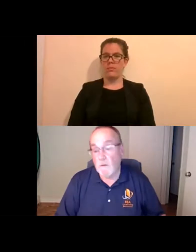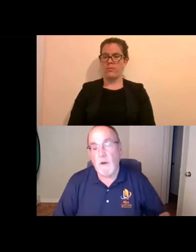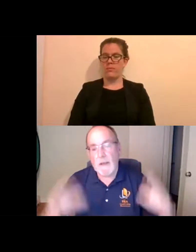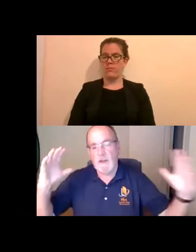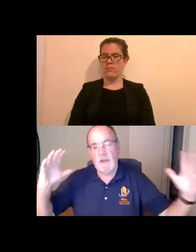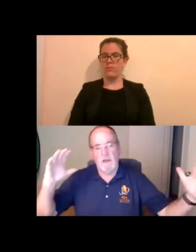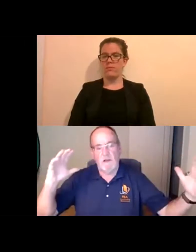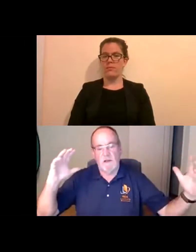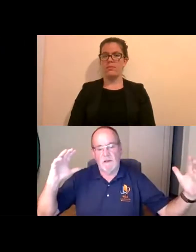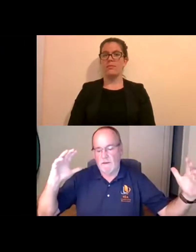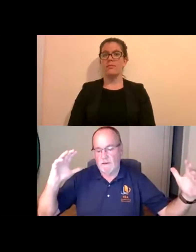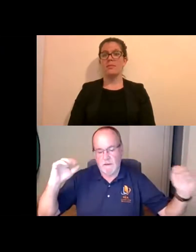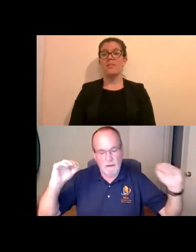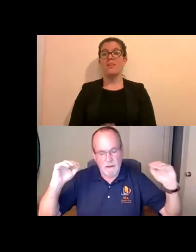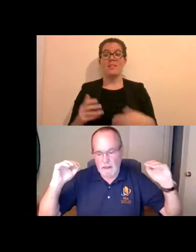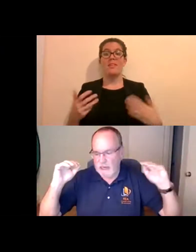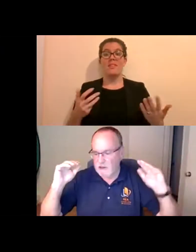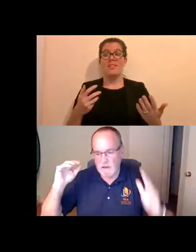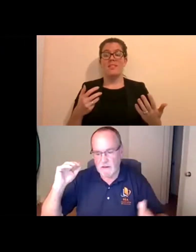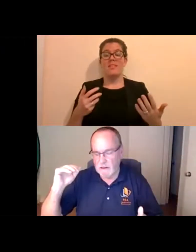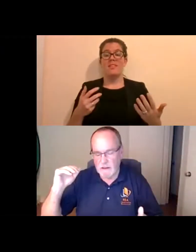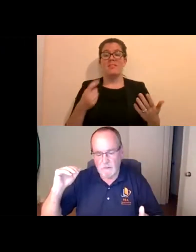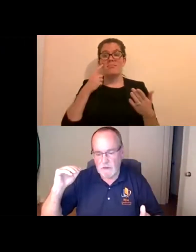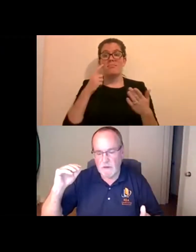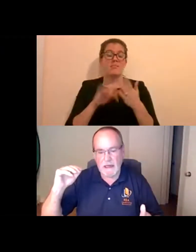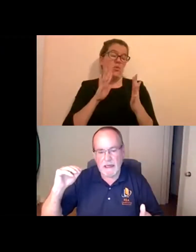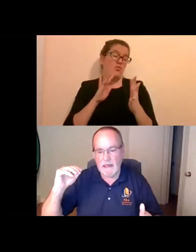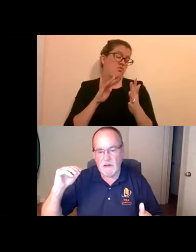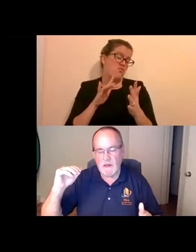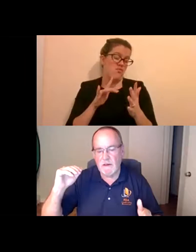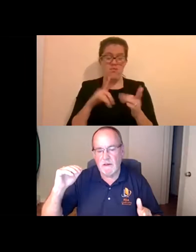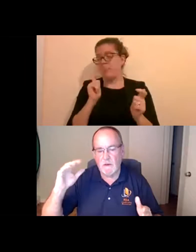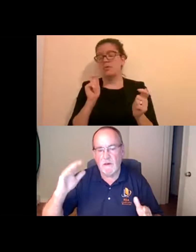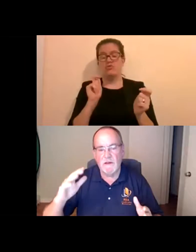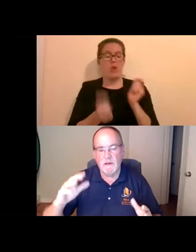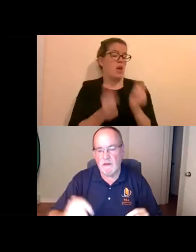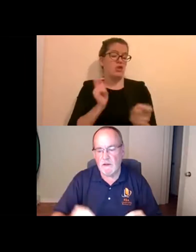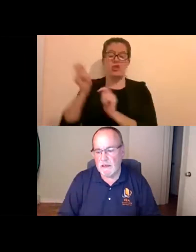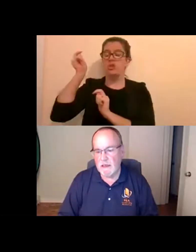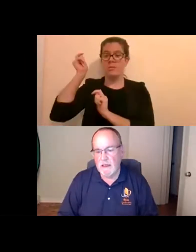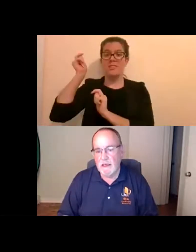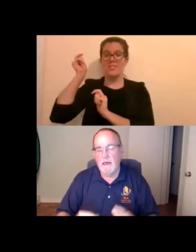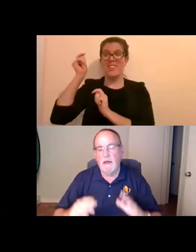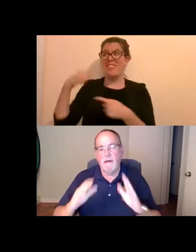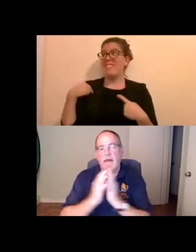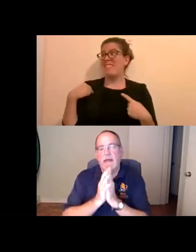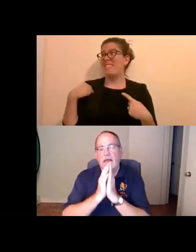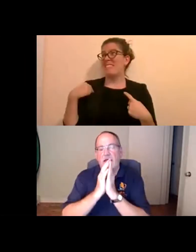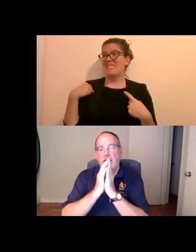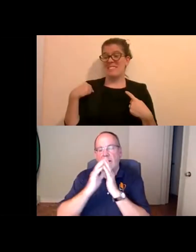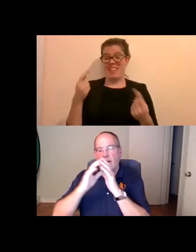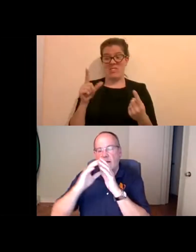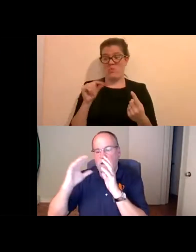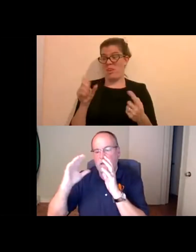So rapid changes in the last 2 decades of the 20th century,